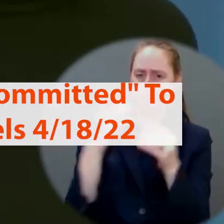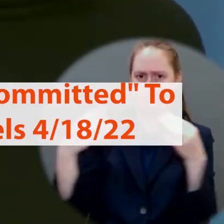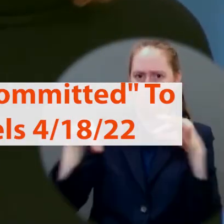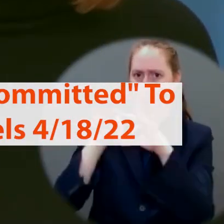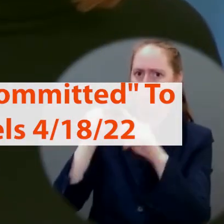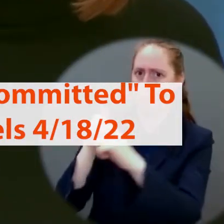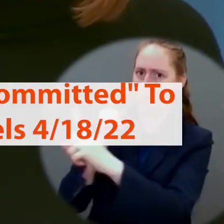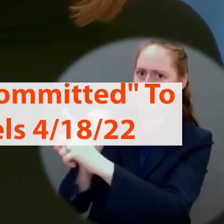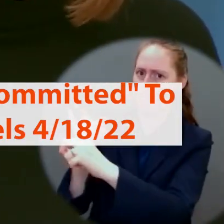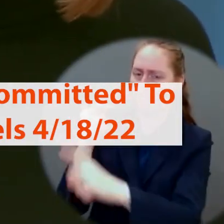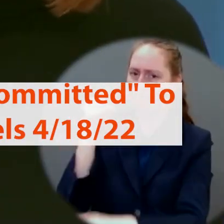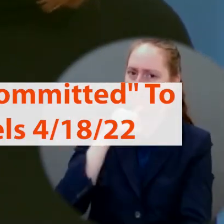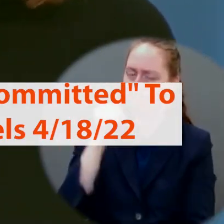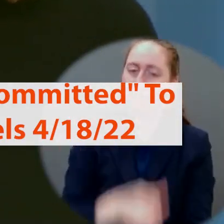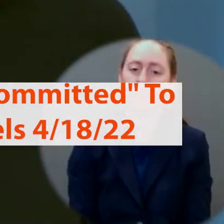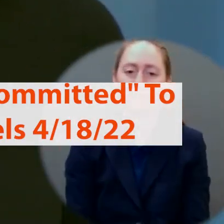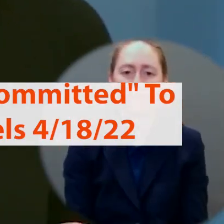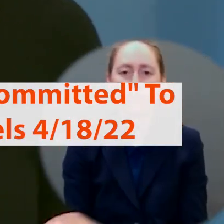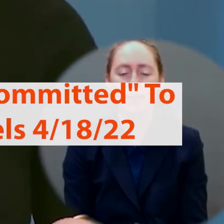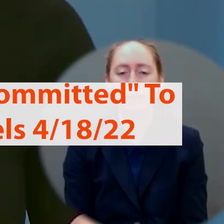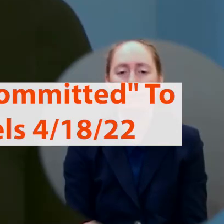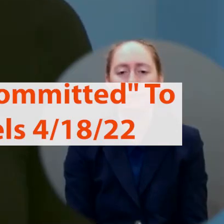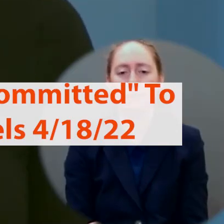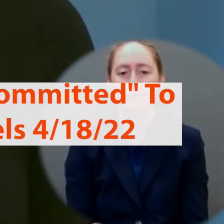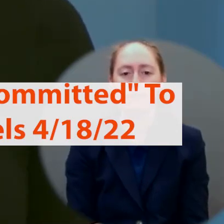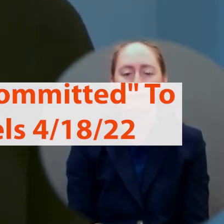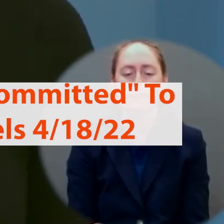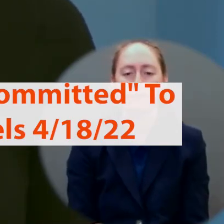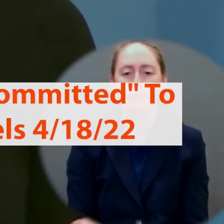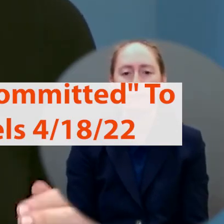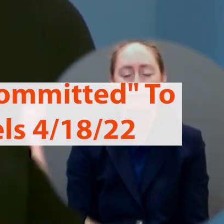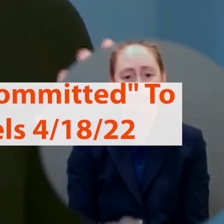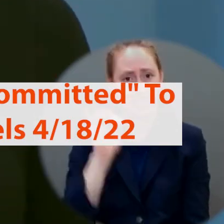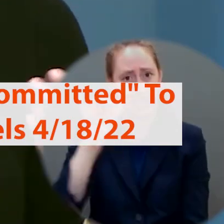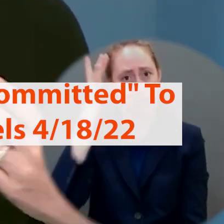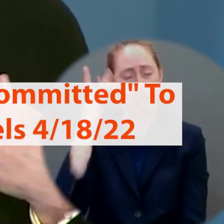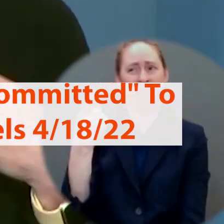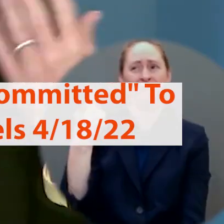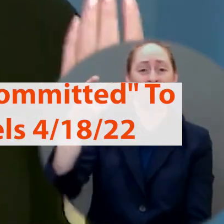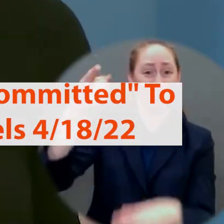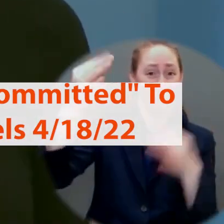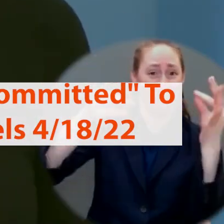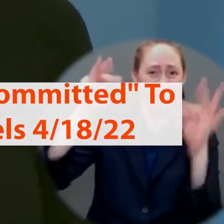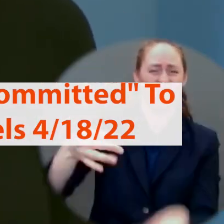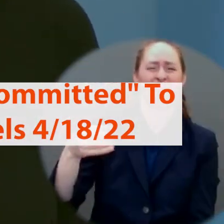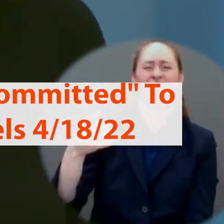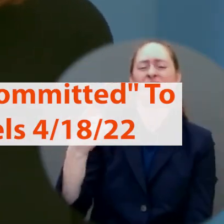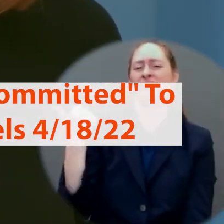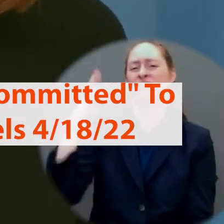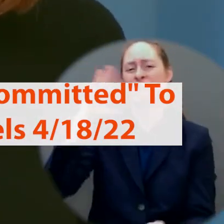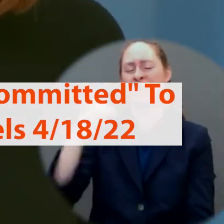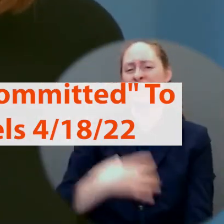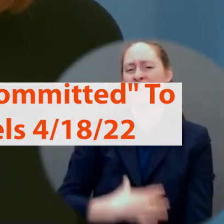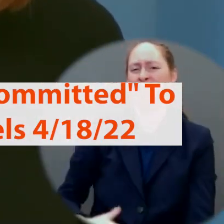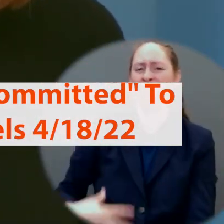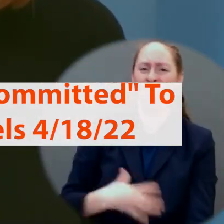We'll continue to fight for. One of the reasons that this was so troubling to him is because he is so committed to